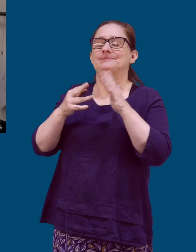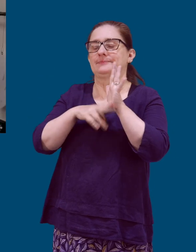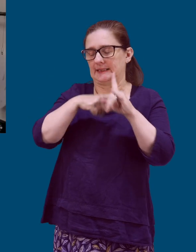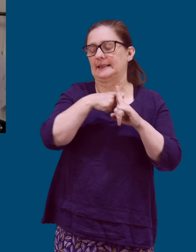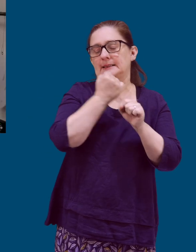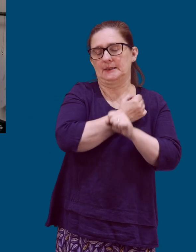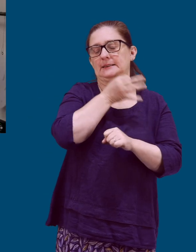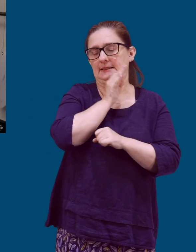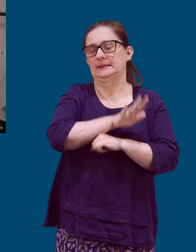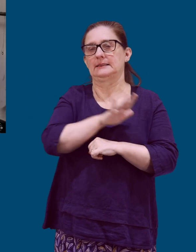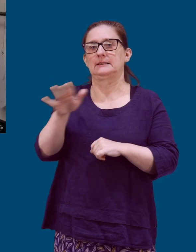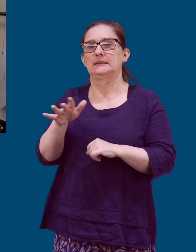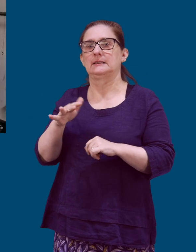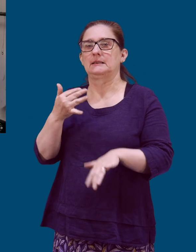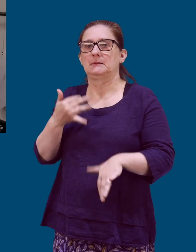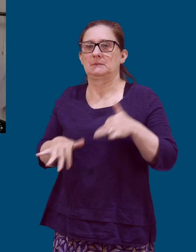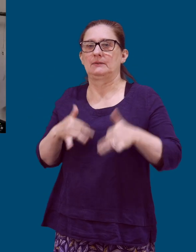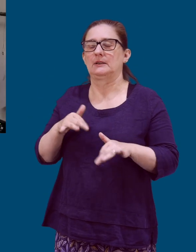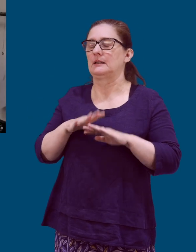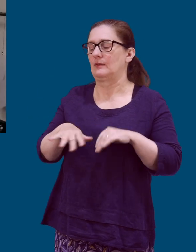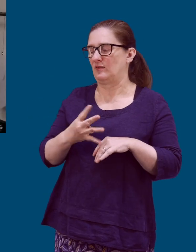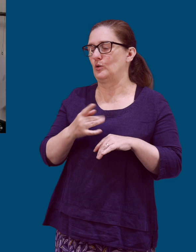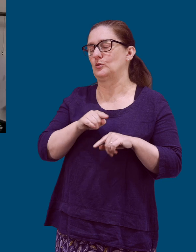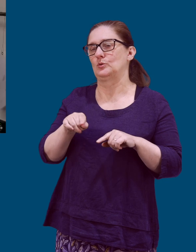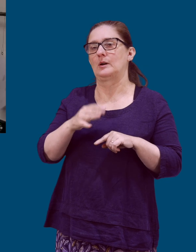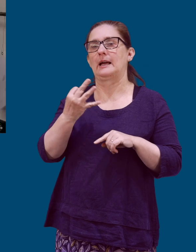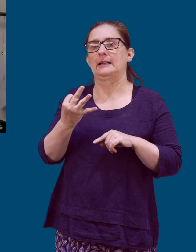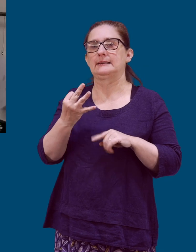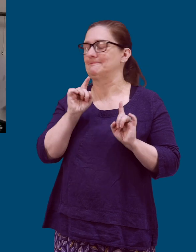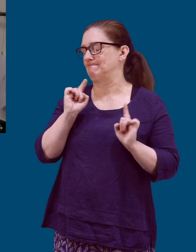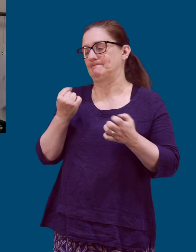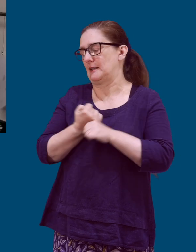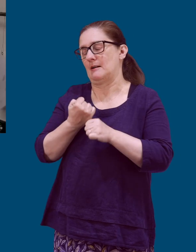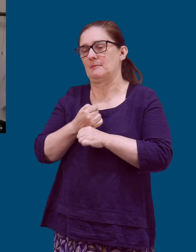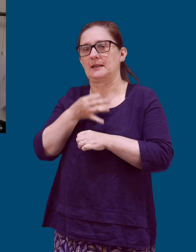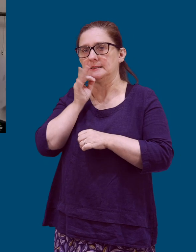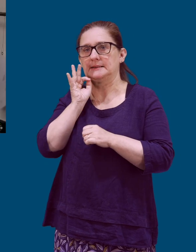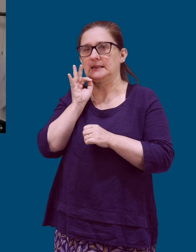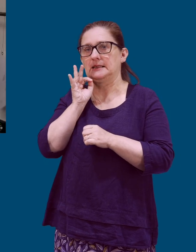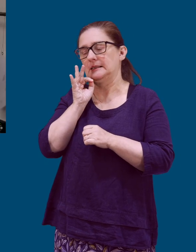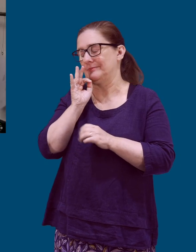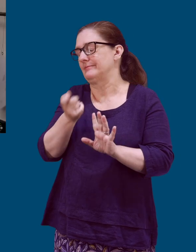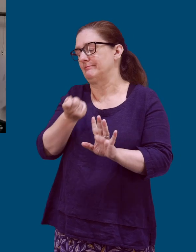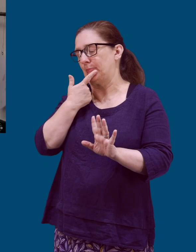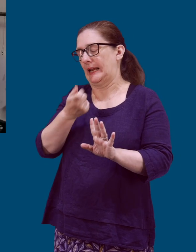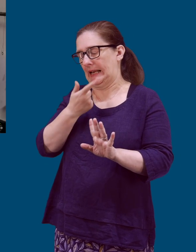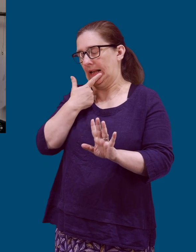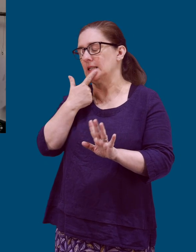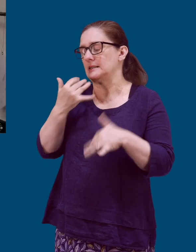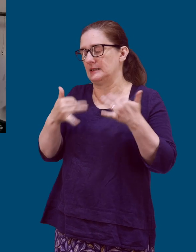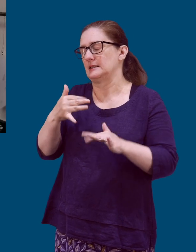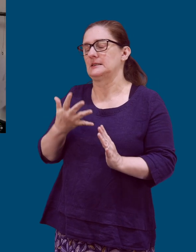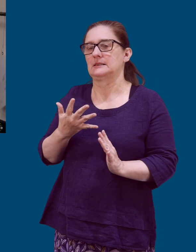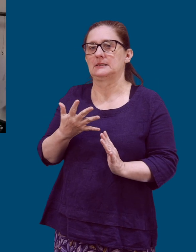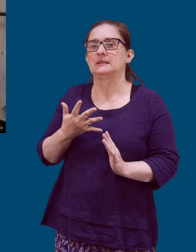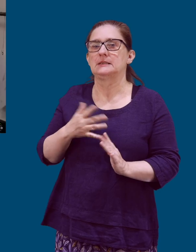painkillers. Pain? Yes, level 4 to 8. Help make tea, tearful, painkillers. Pain? Yes,